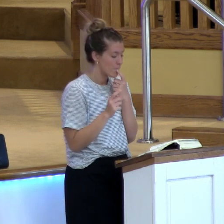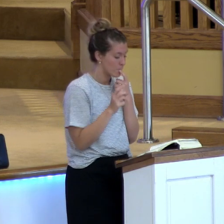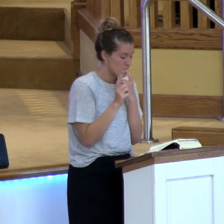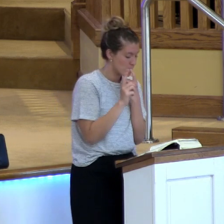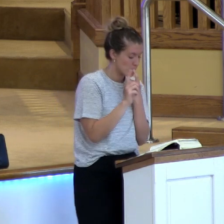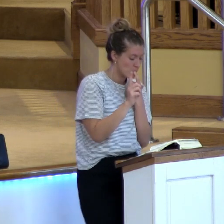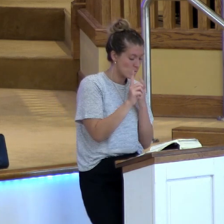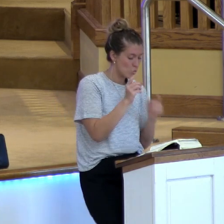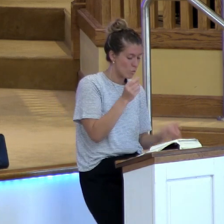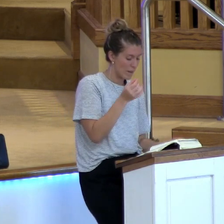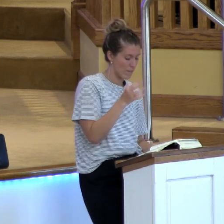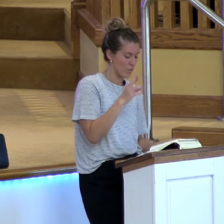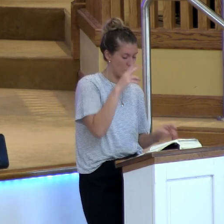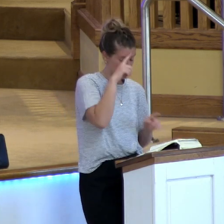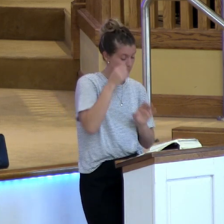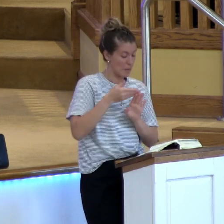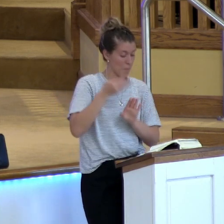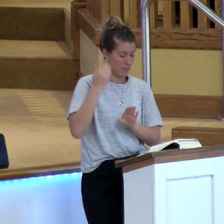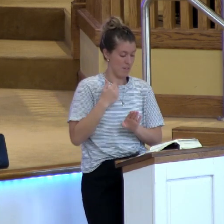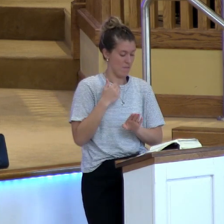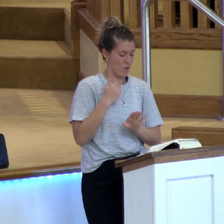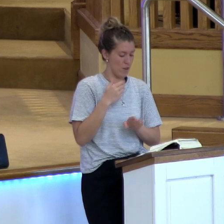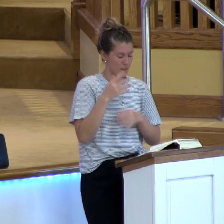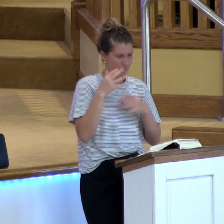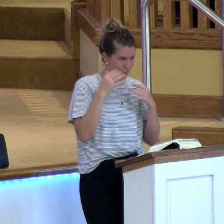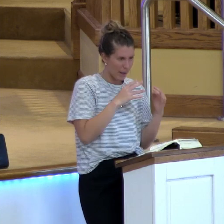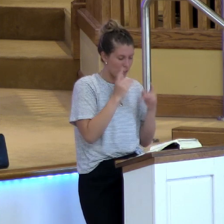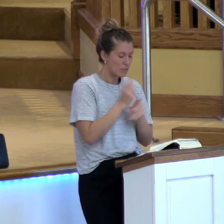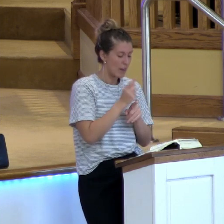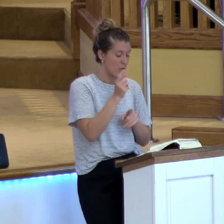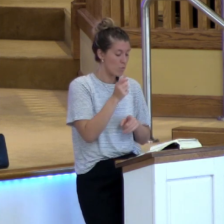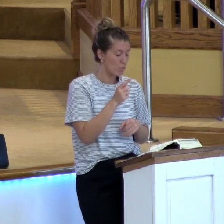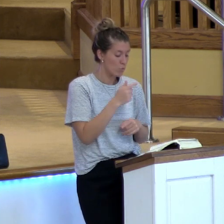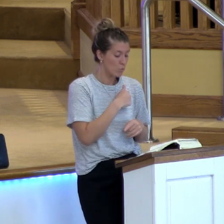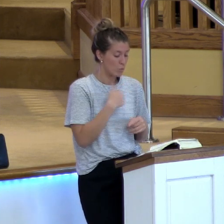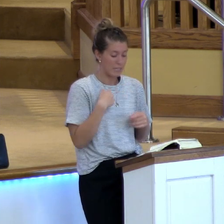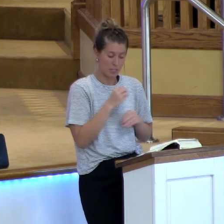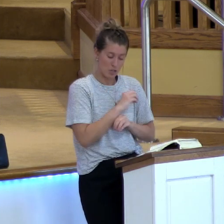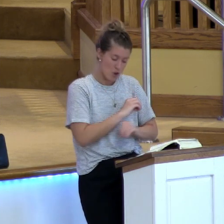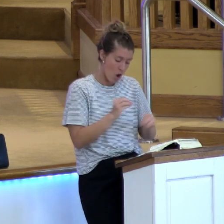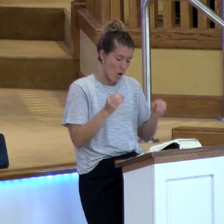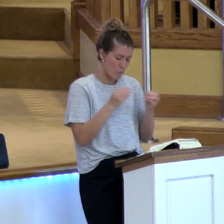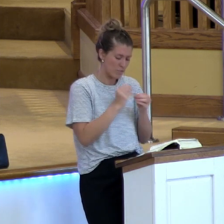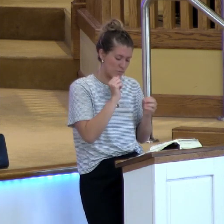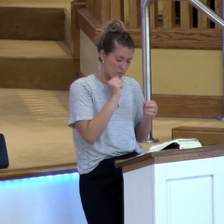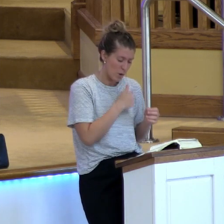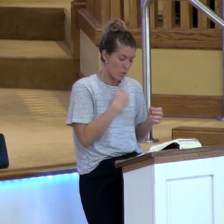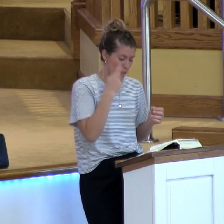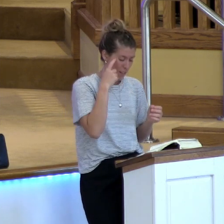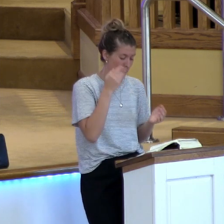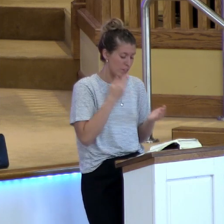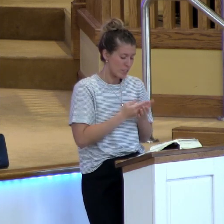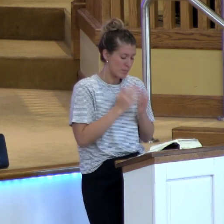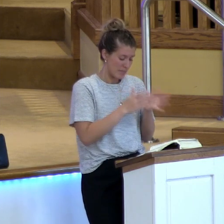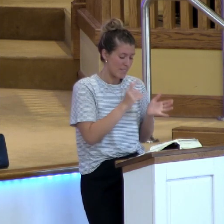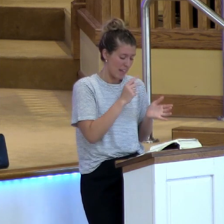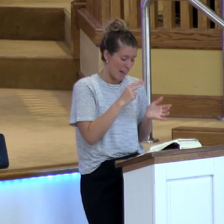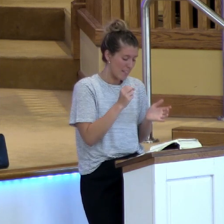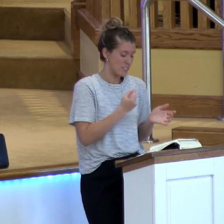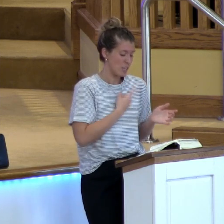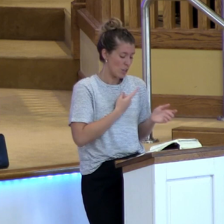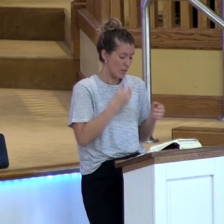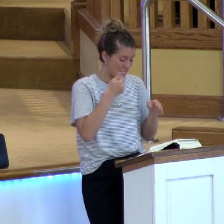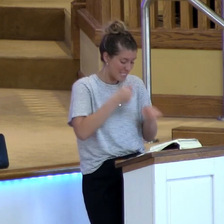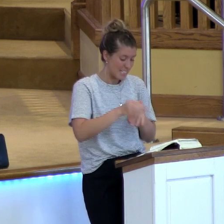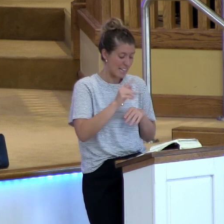wherefore, because of what was before, the opposition, the battles, wherefore, when we could no longer forbear, we thought it good to be left at Athens alone and